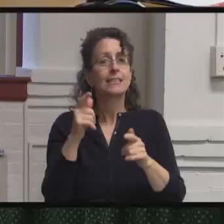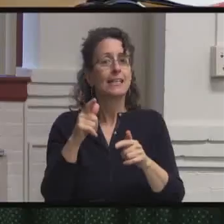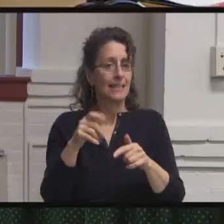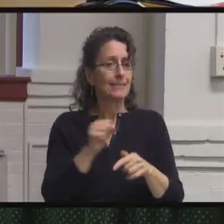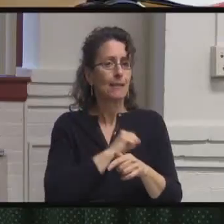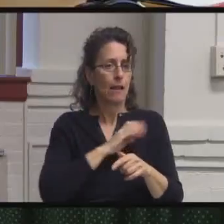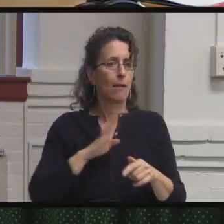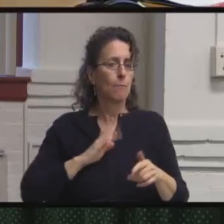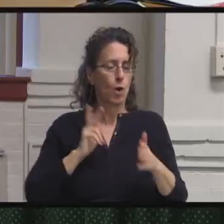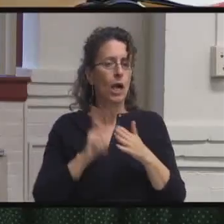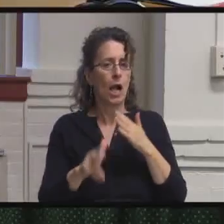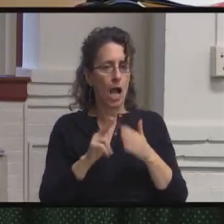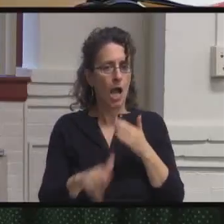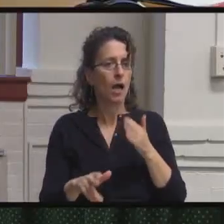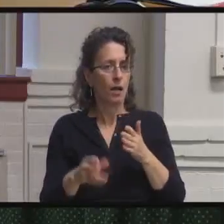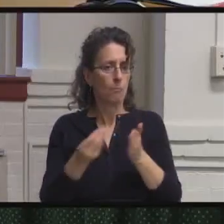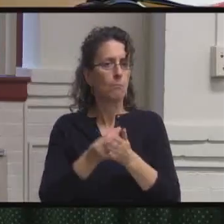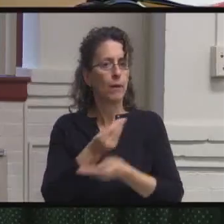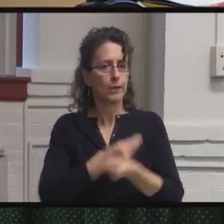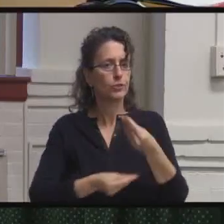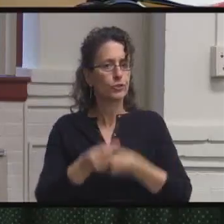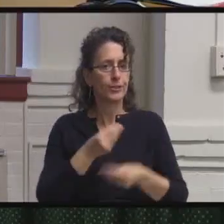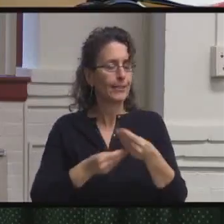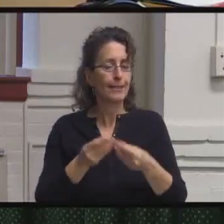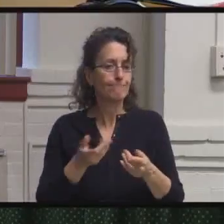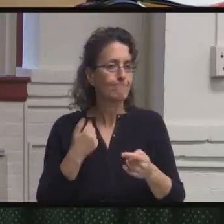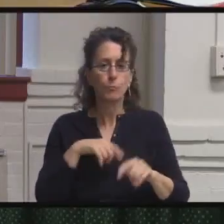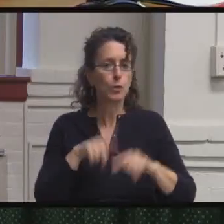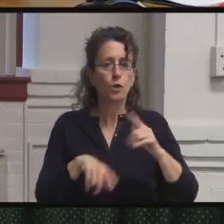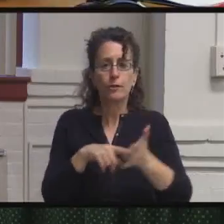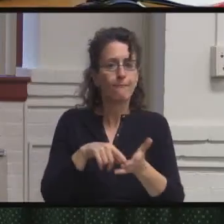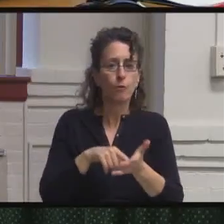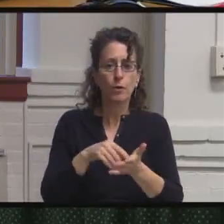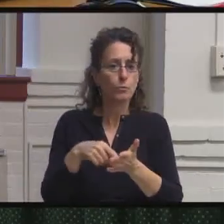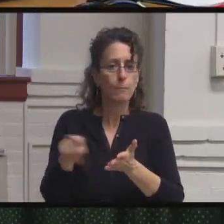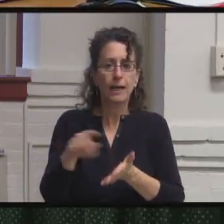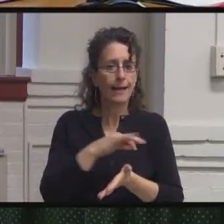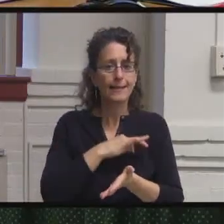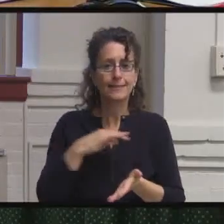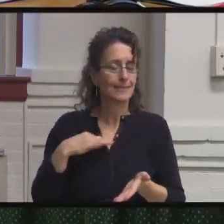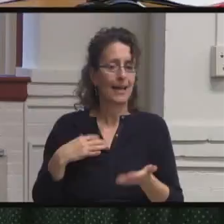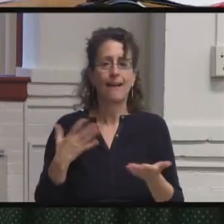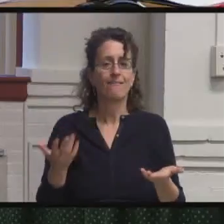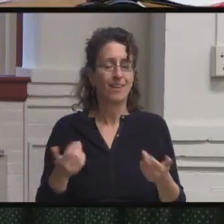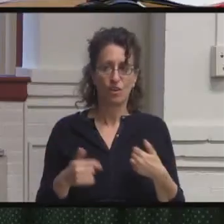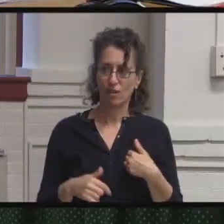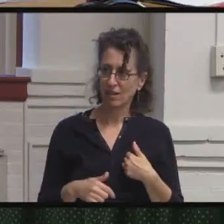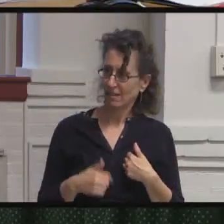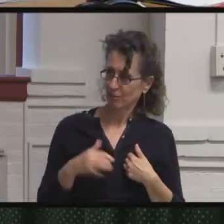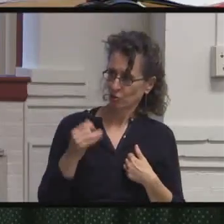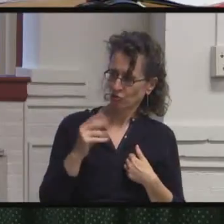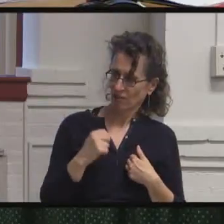I was on the board then, wasn't I? Yeah. Sorry about that, Carol. Was Mr. DeGray chair?